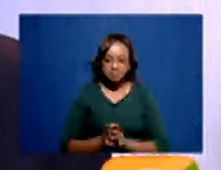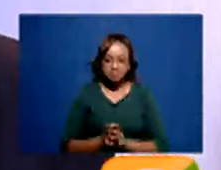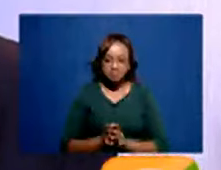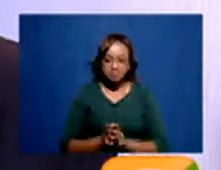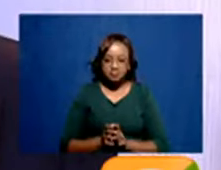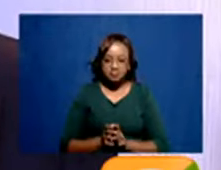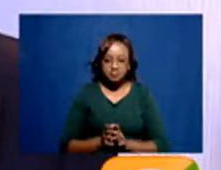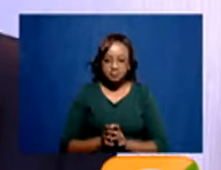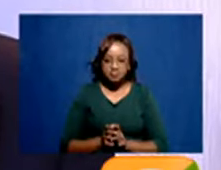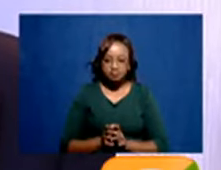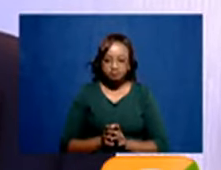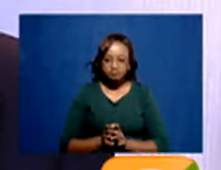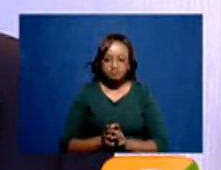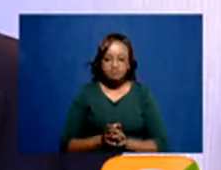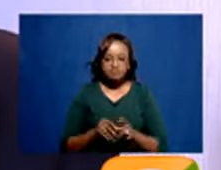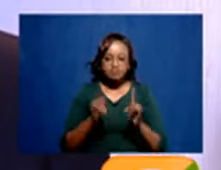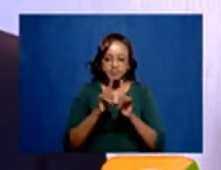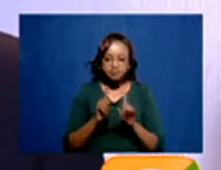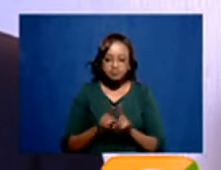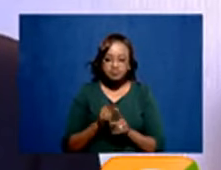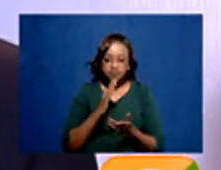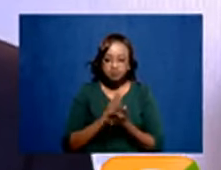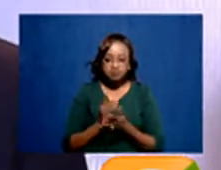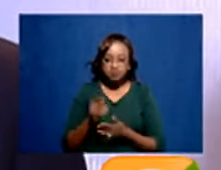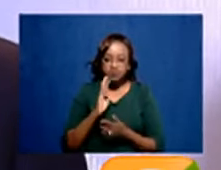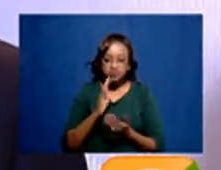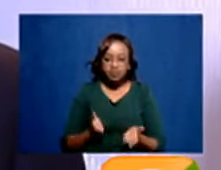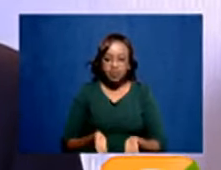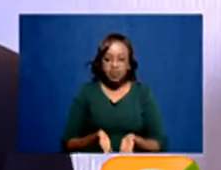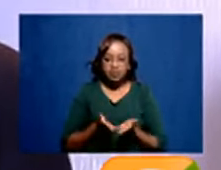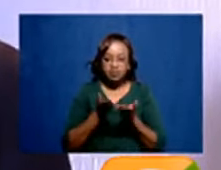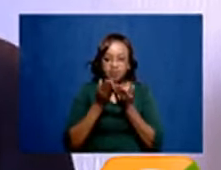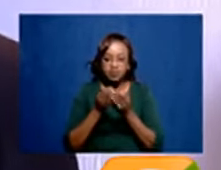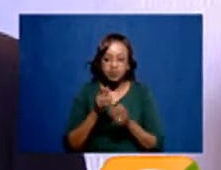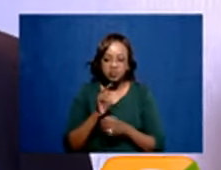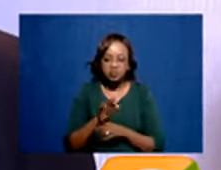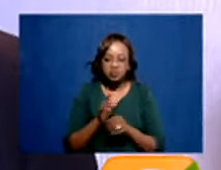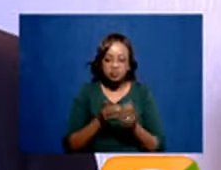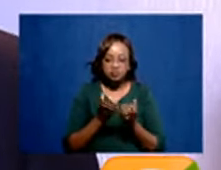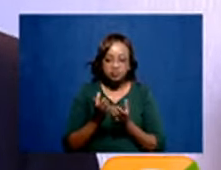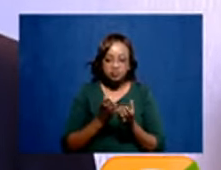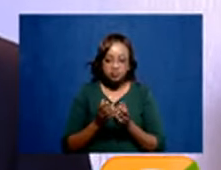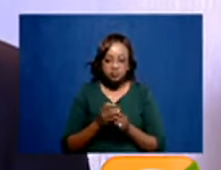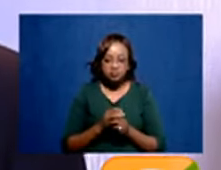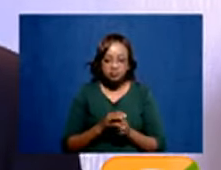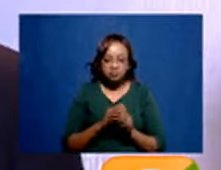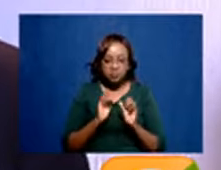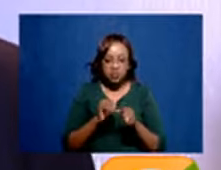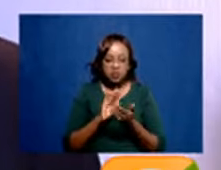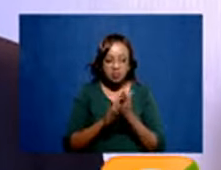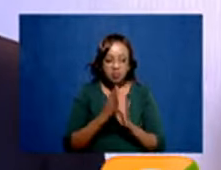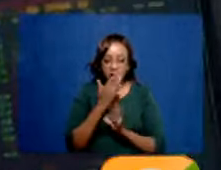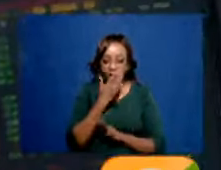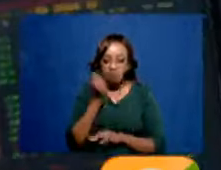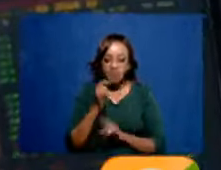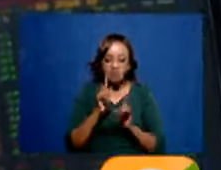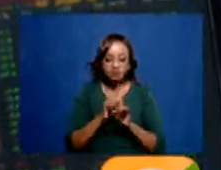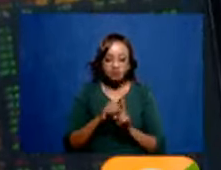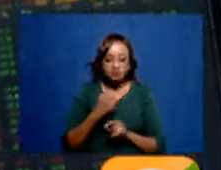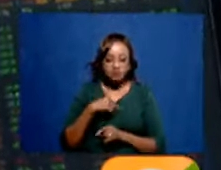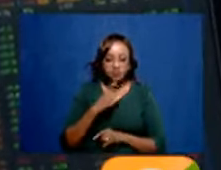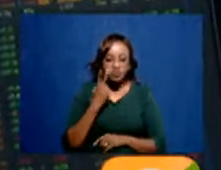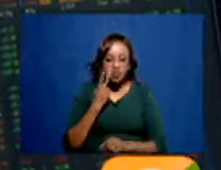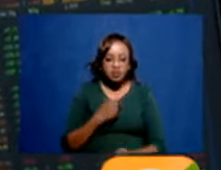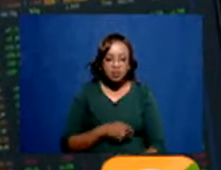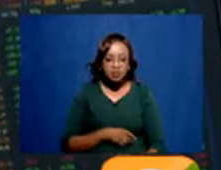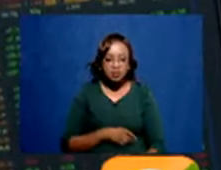Should U.S. growth slow more significantly, that's an environment where high-quality bonds can indeed perform even better. So we think that combination of favoring